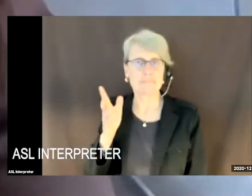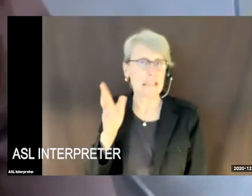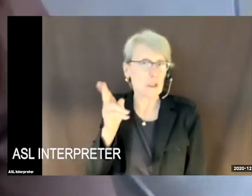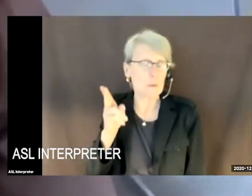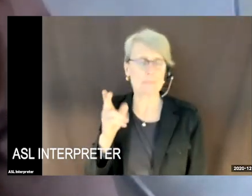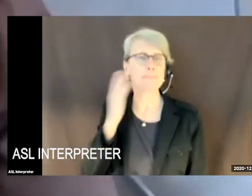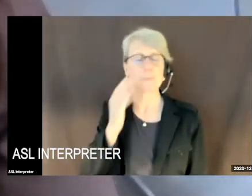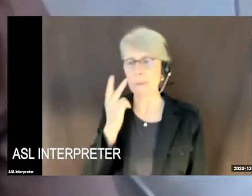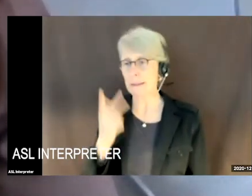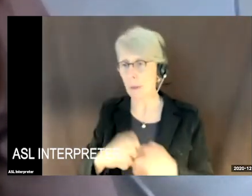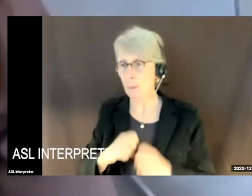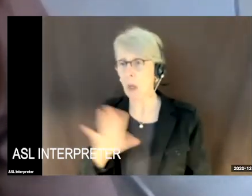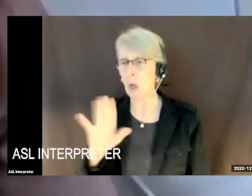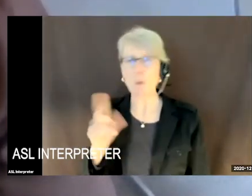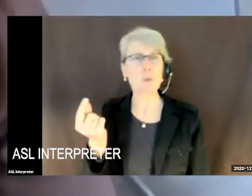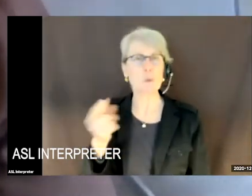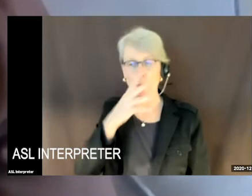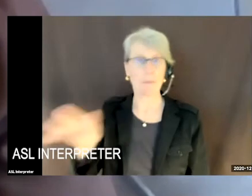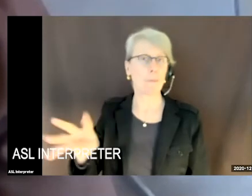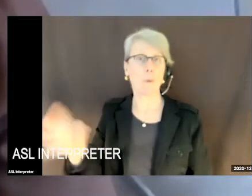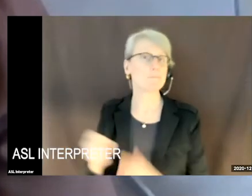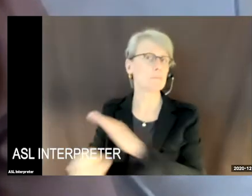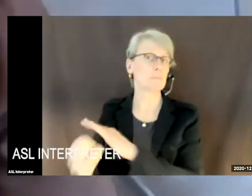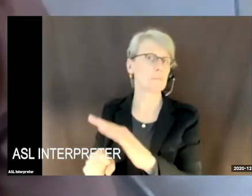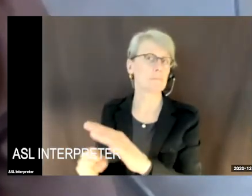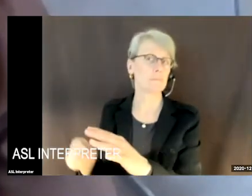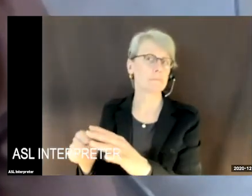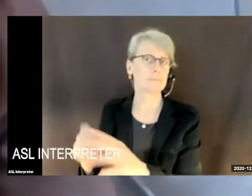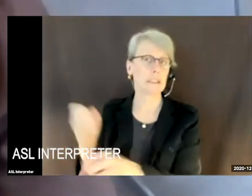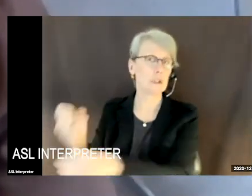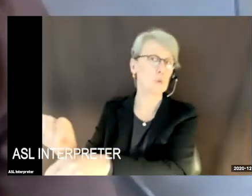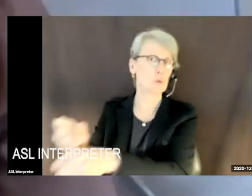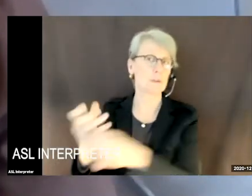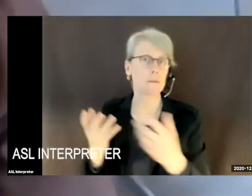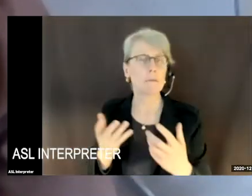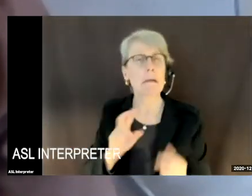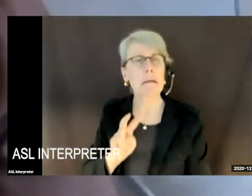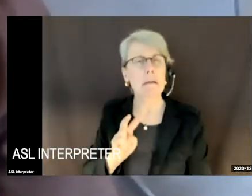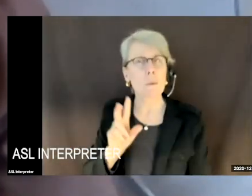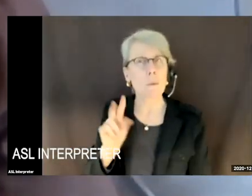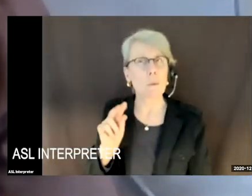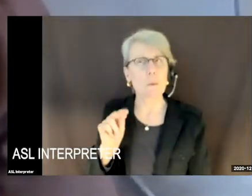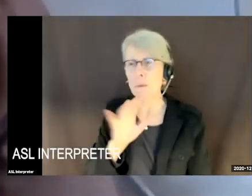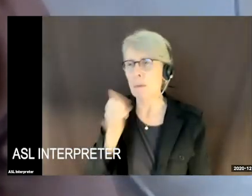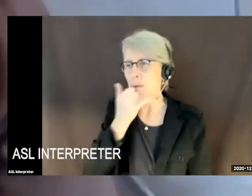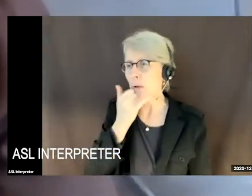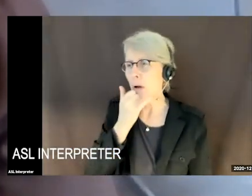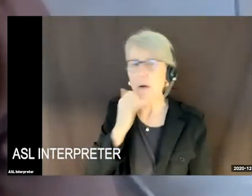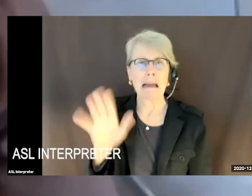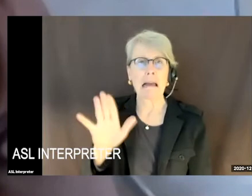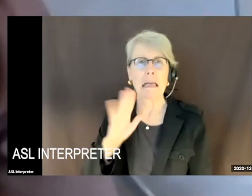problem by institutionalizing, and then, oh, wait a minute, we did things